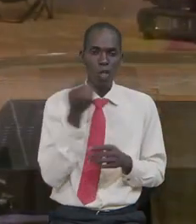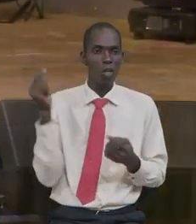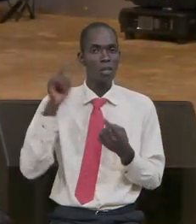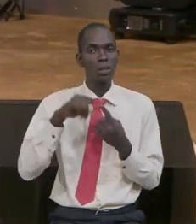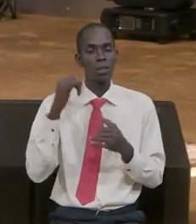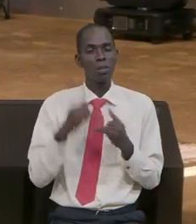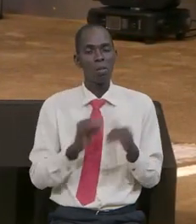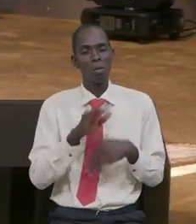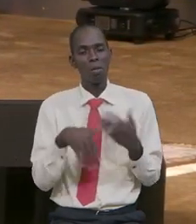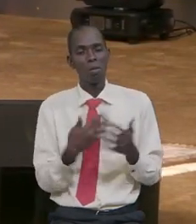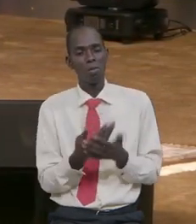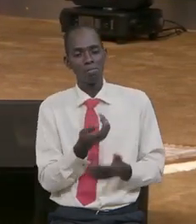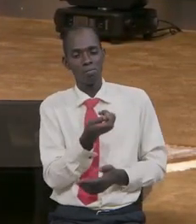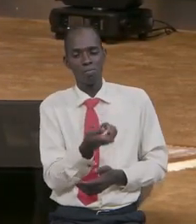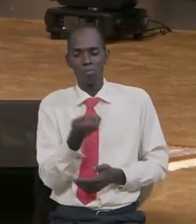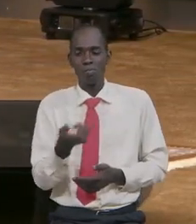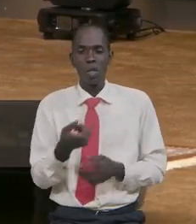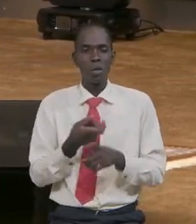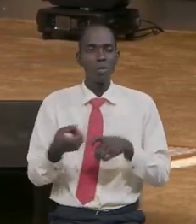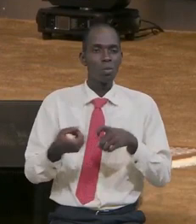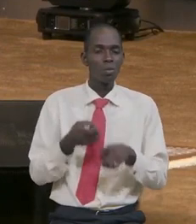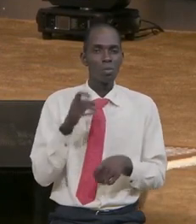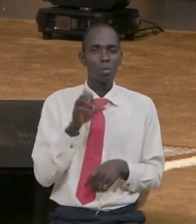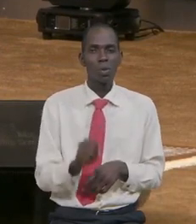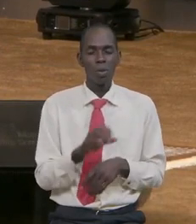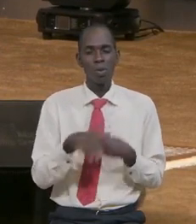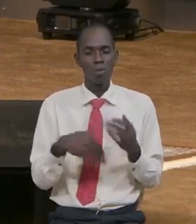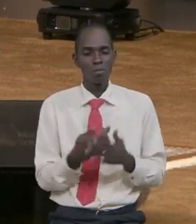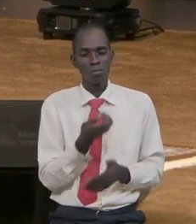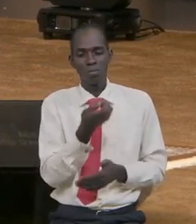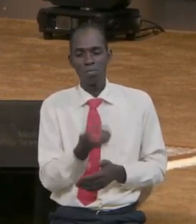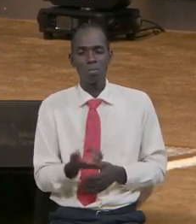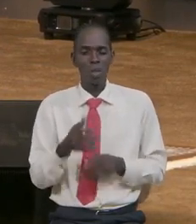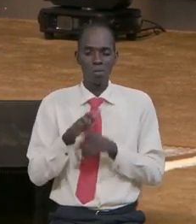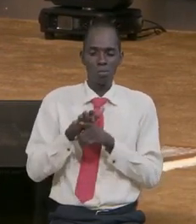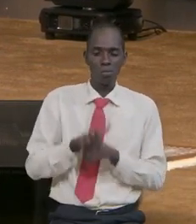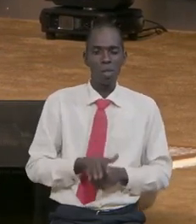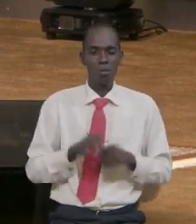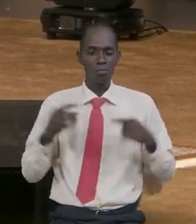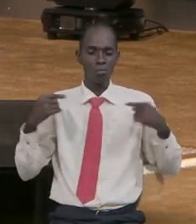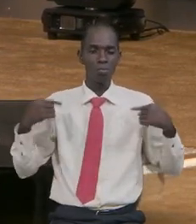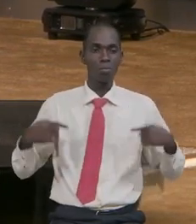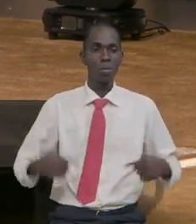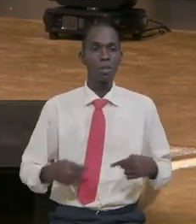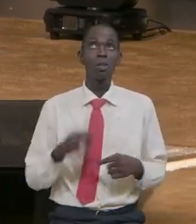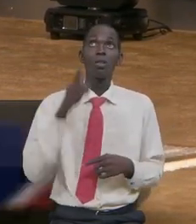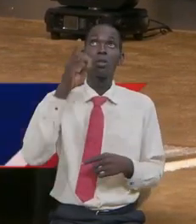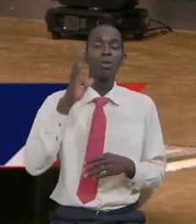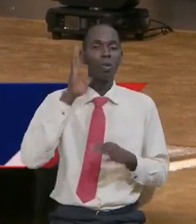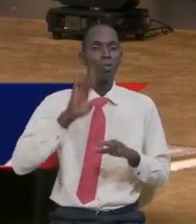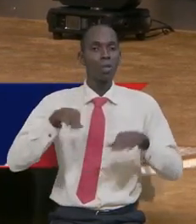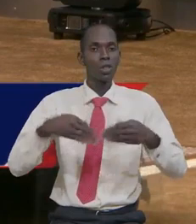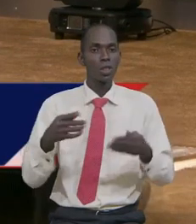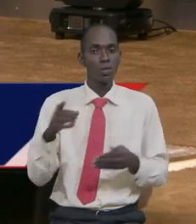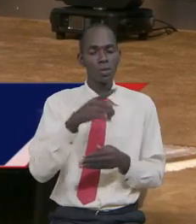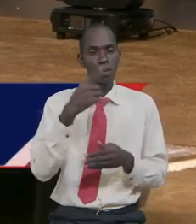these little persecutions and all the little pressures and pain, God will give you the